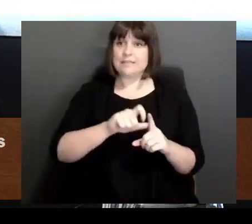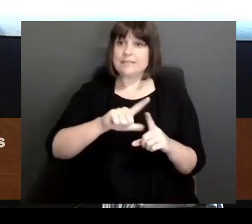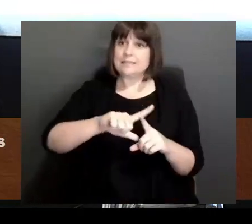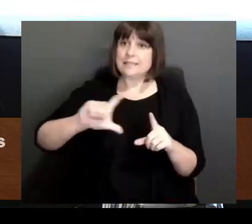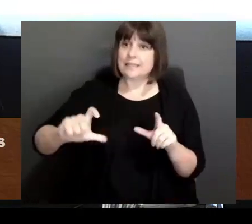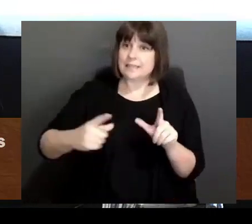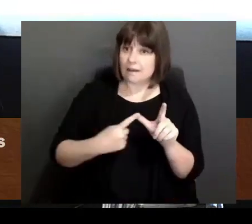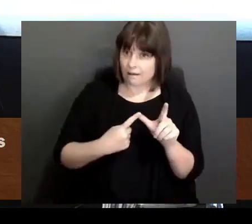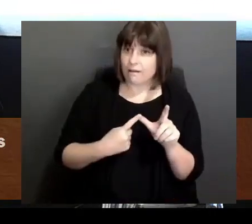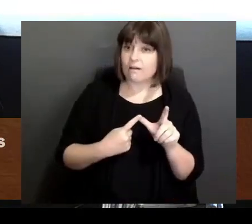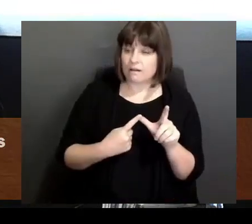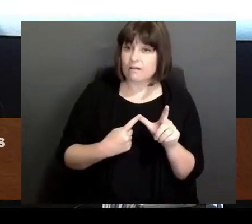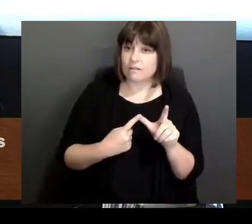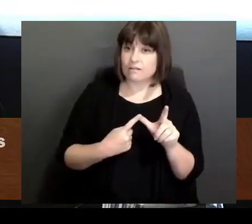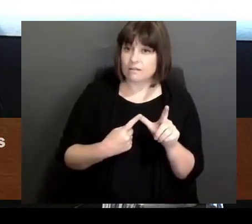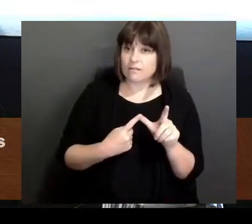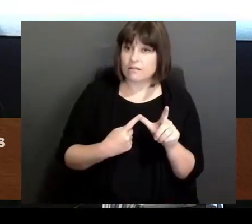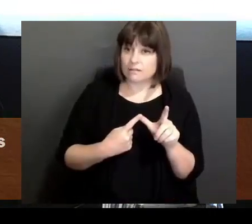know that